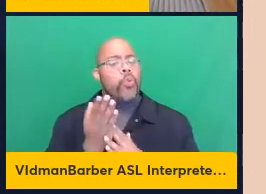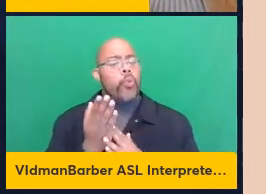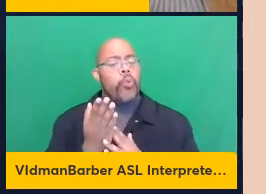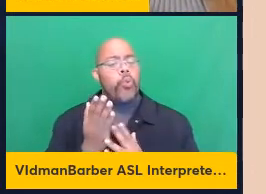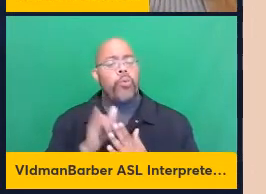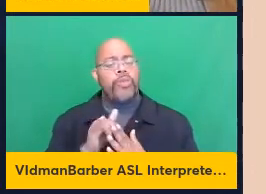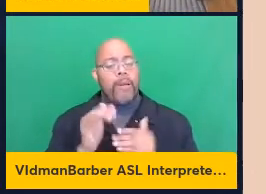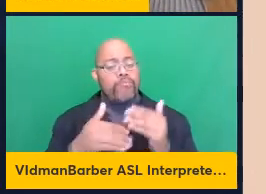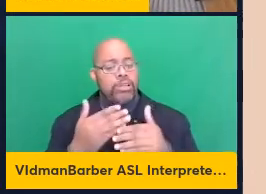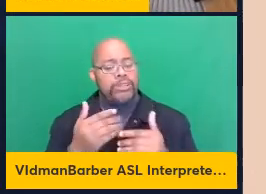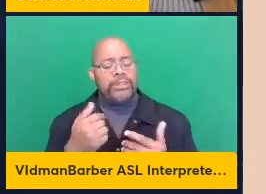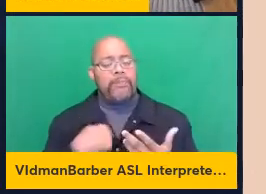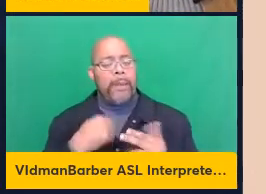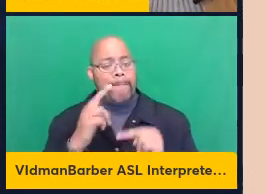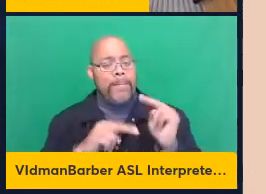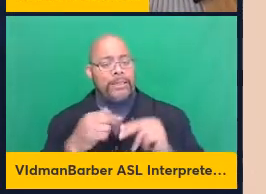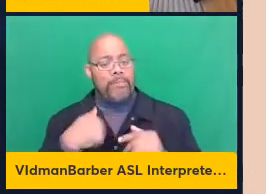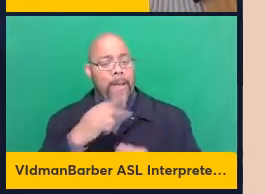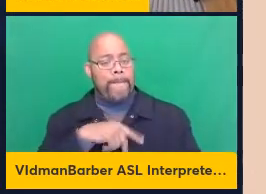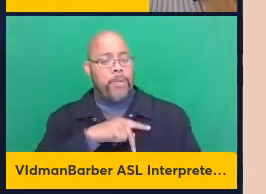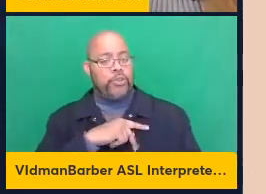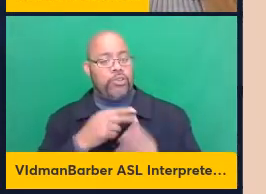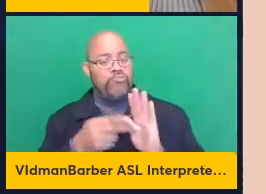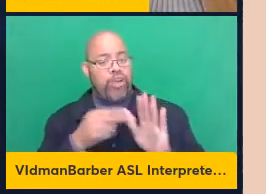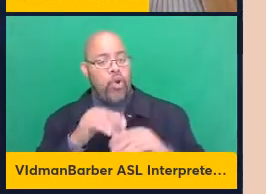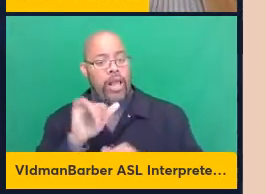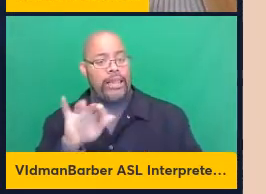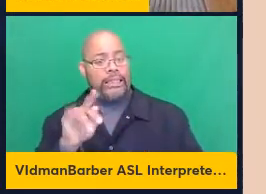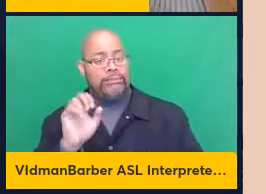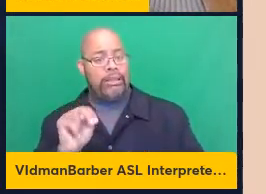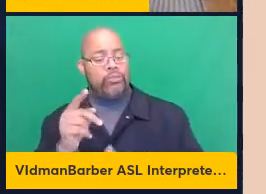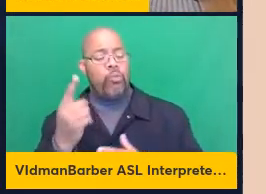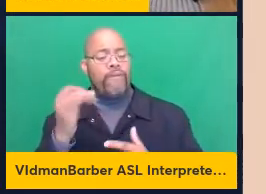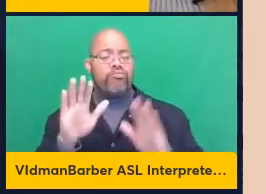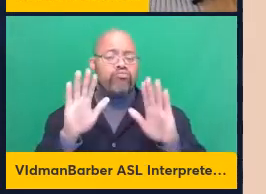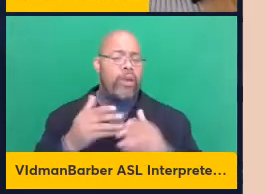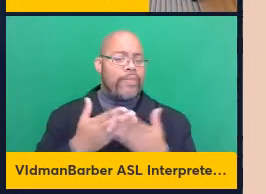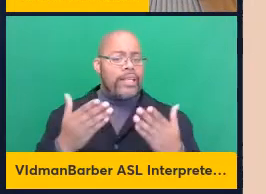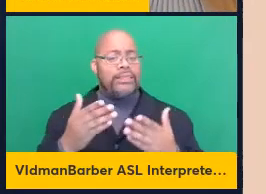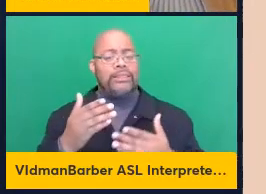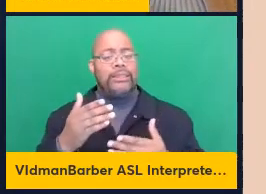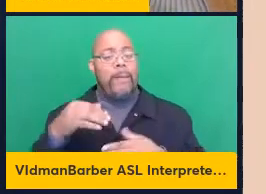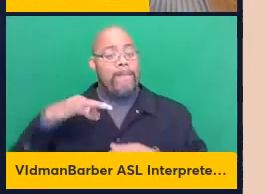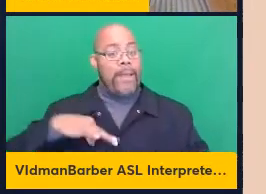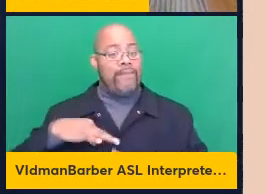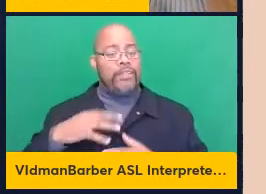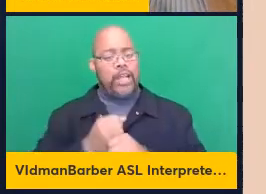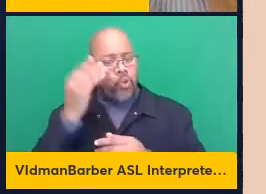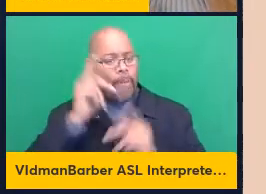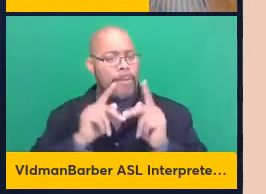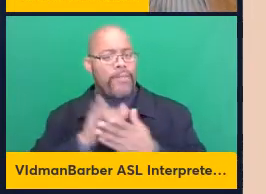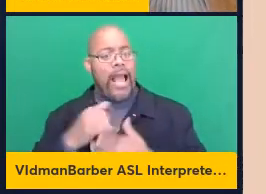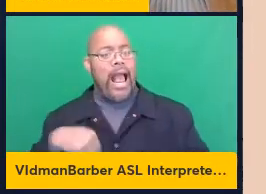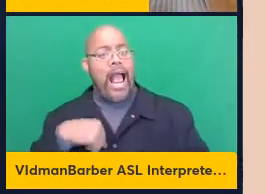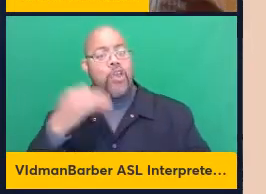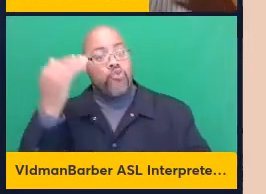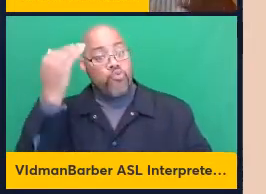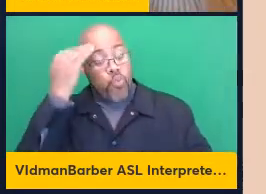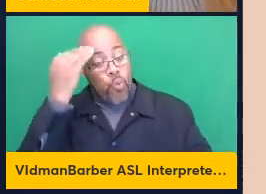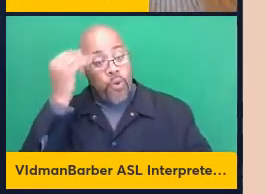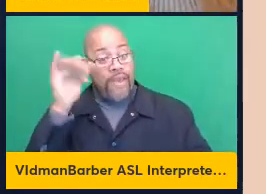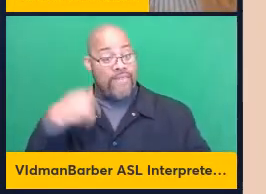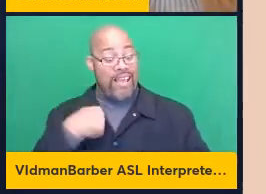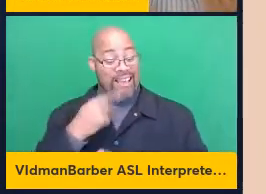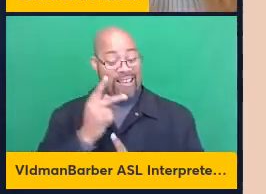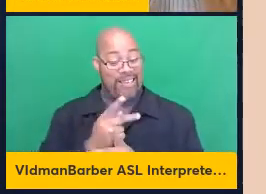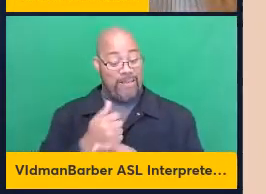this process of me building my personal brand on LinkedIn, one of the great side benefits is getting to know people that I know that if I had